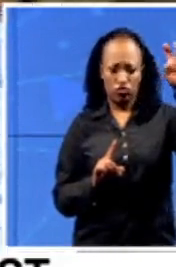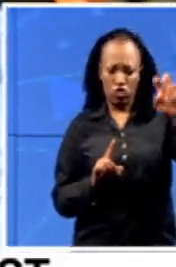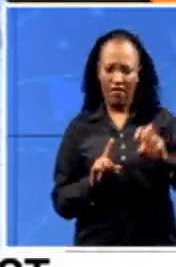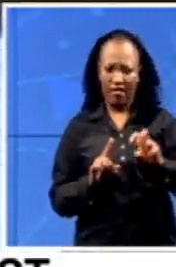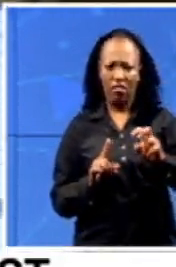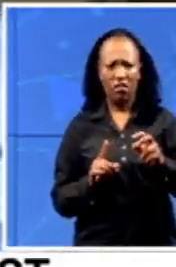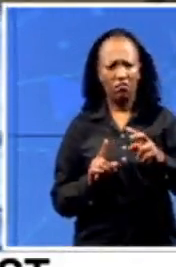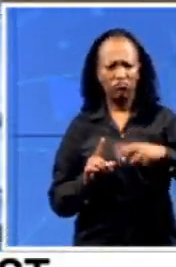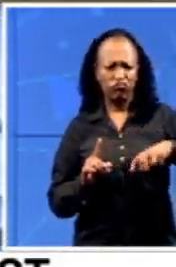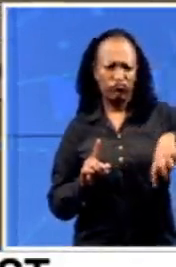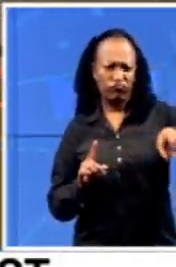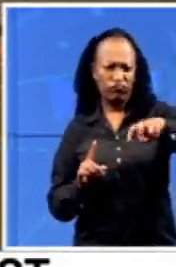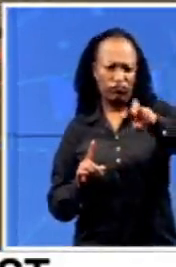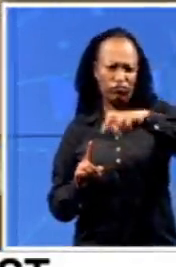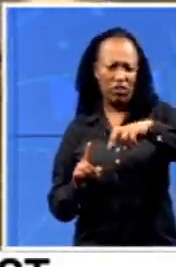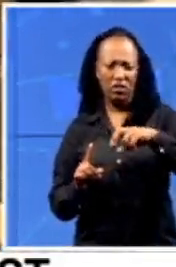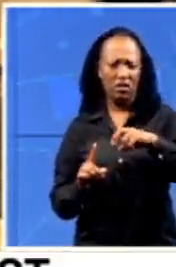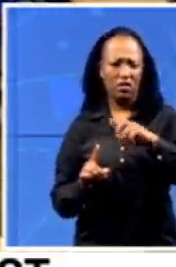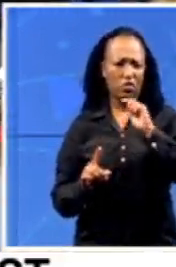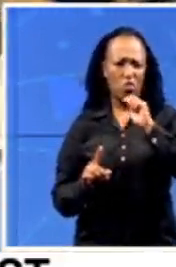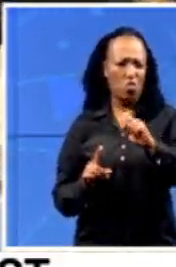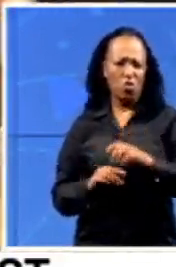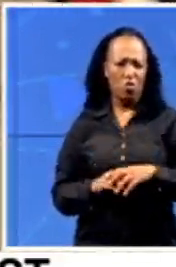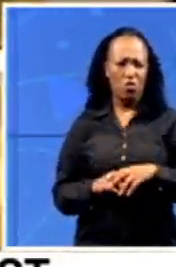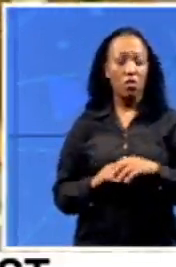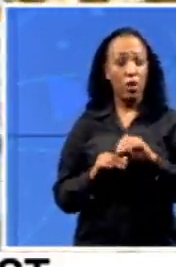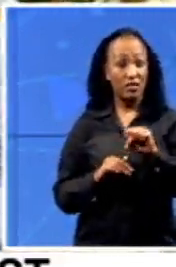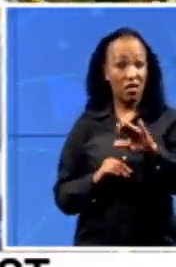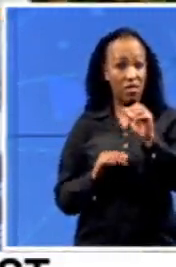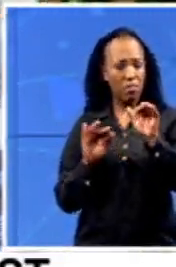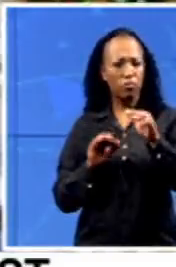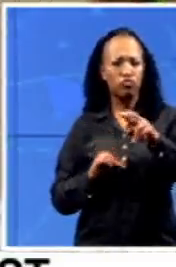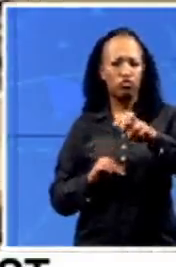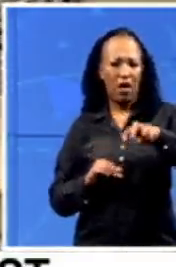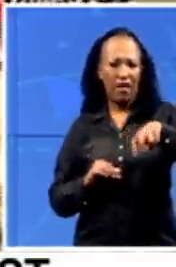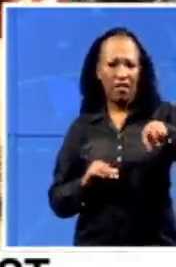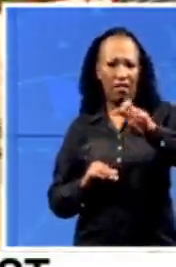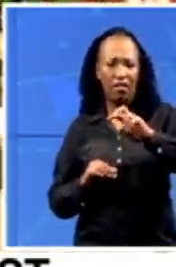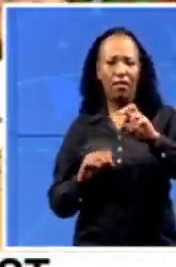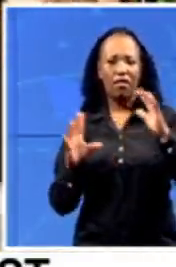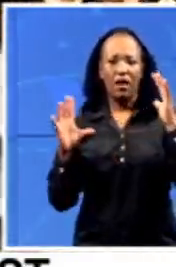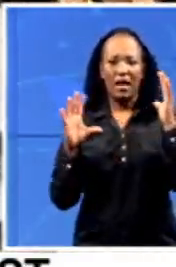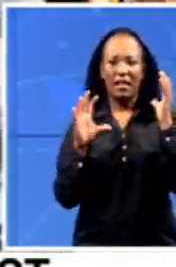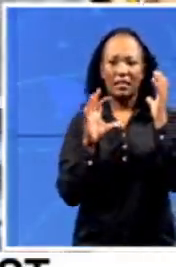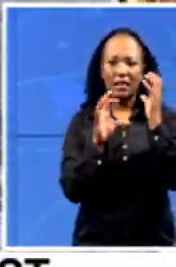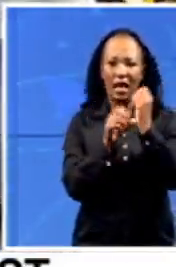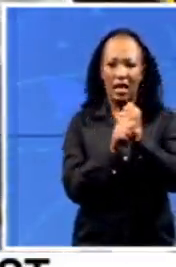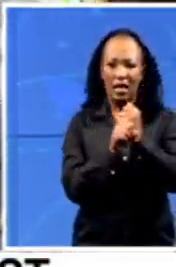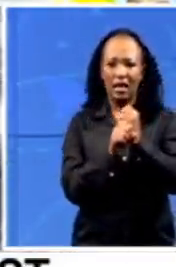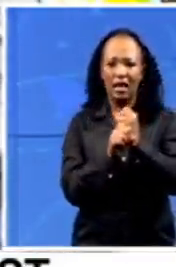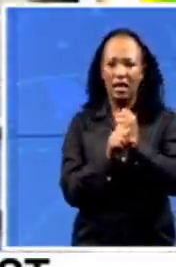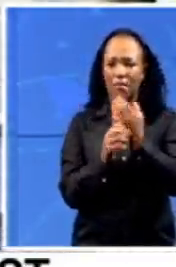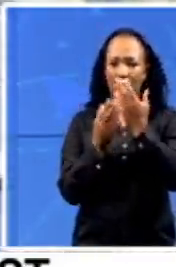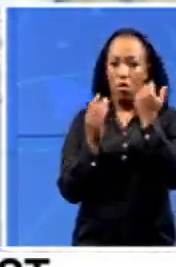myth or a perception that we are not a traveling nation. It's just that it's dark in here this side. I don't know if Babu